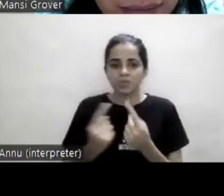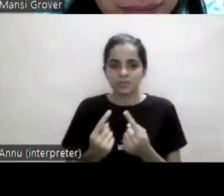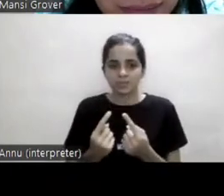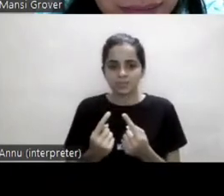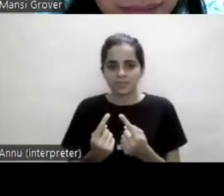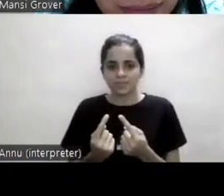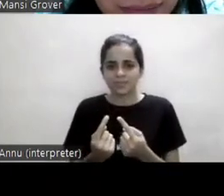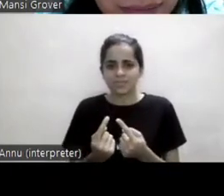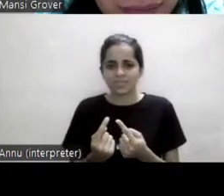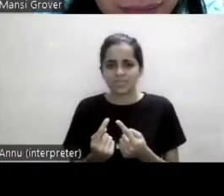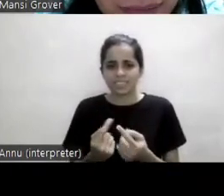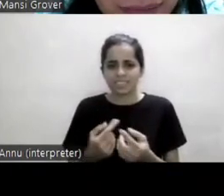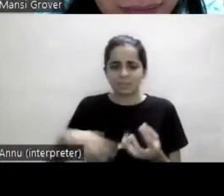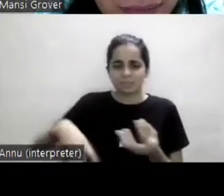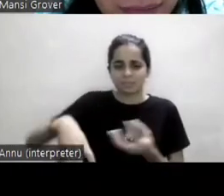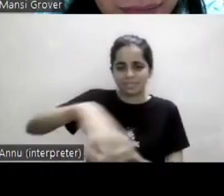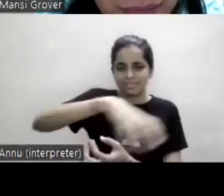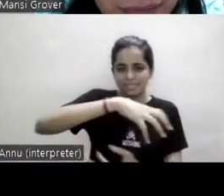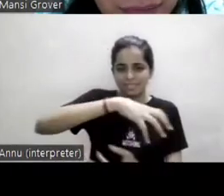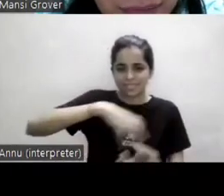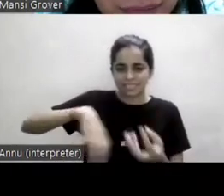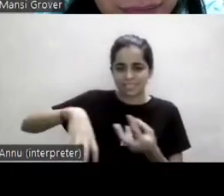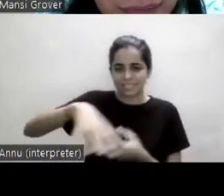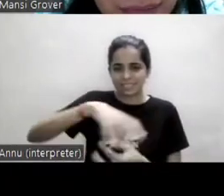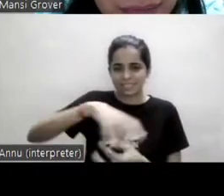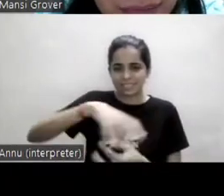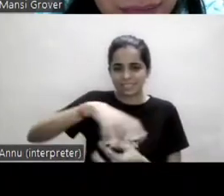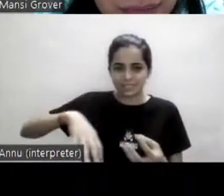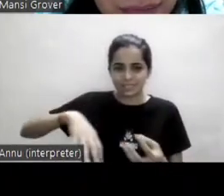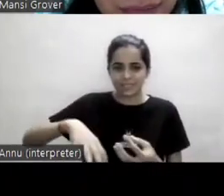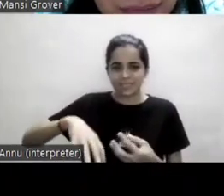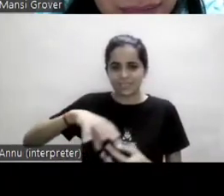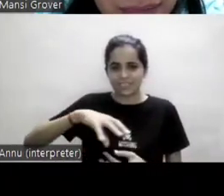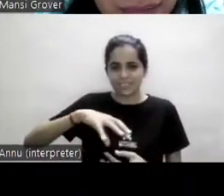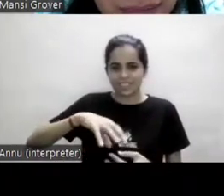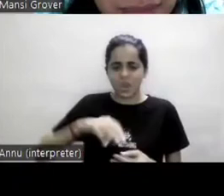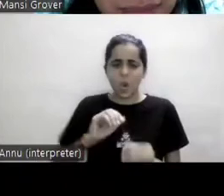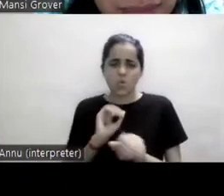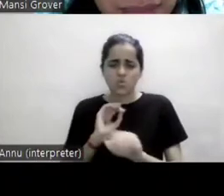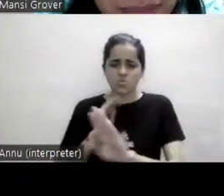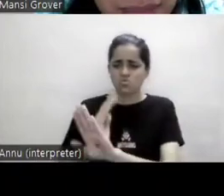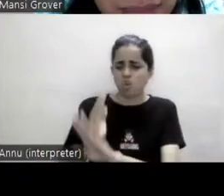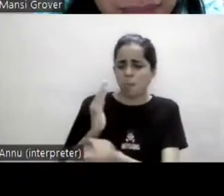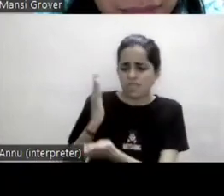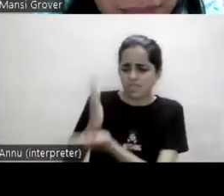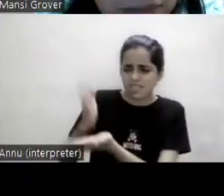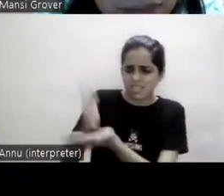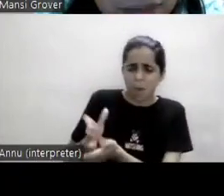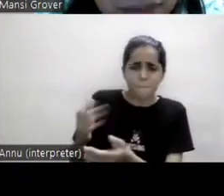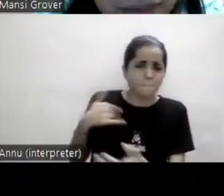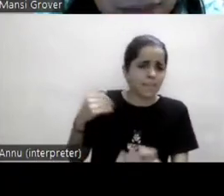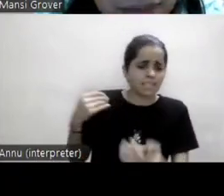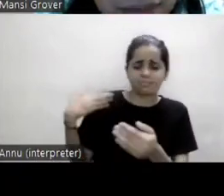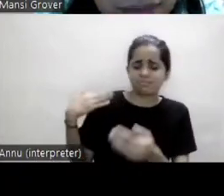Somebody's blowing on us. Stop touching me. I don't like it.